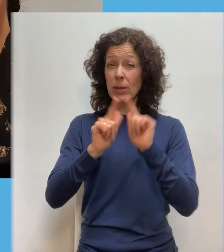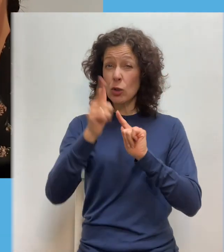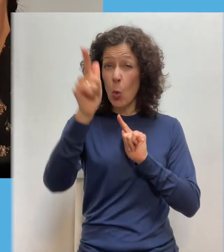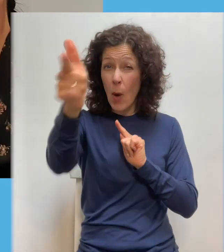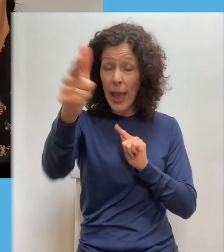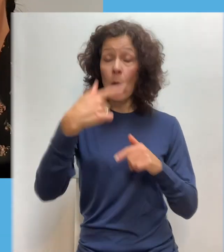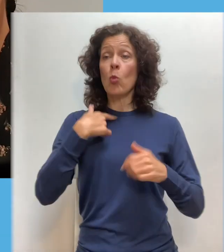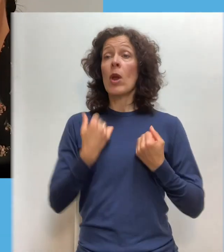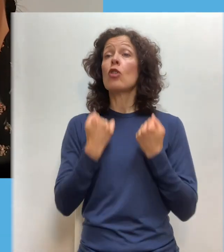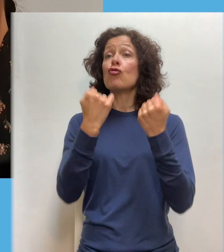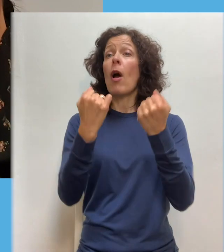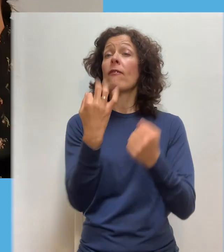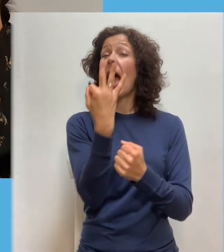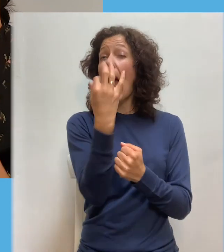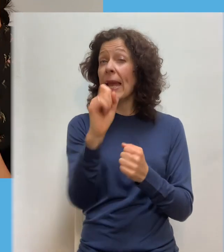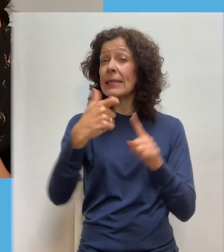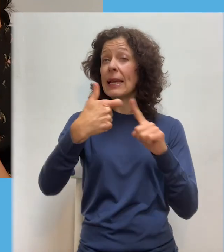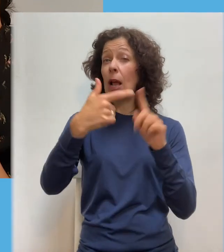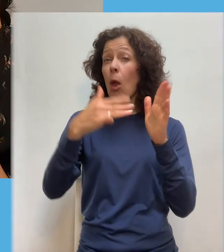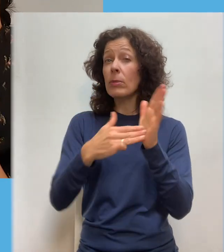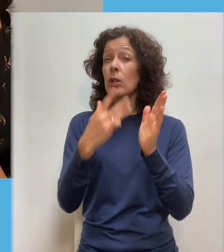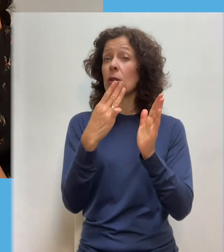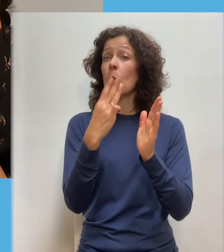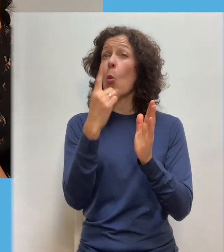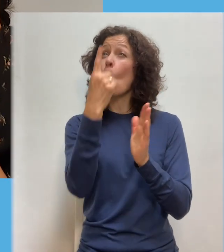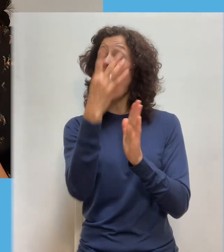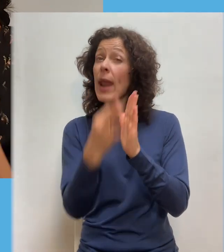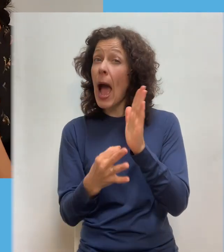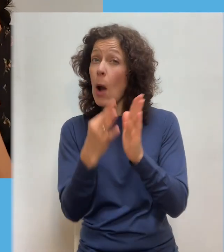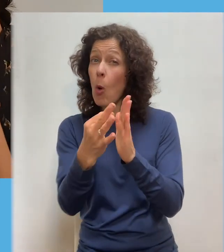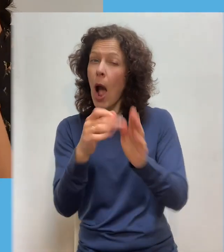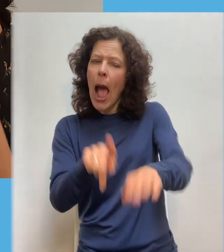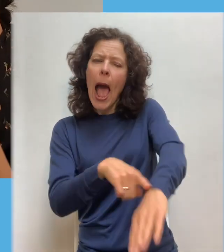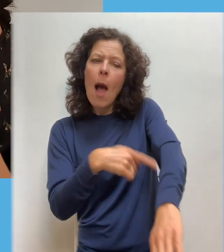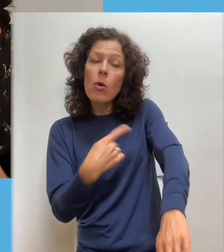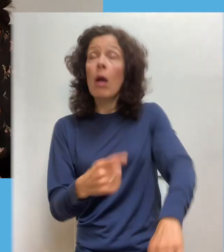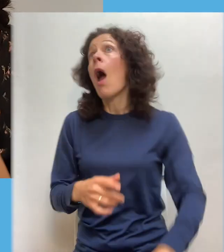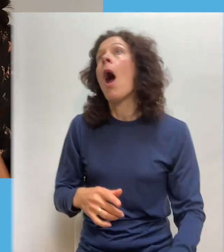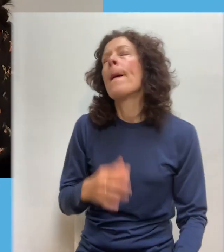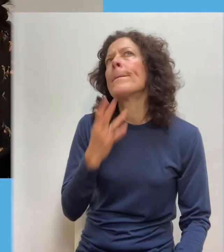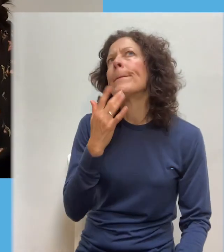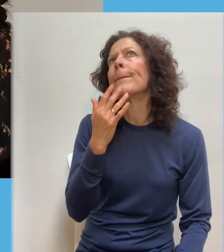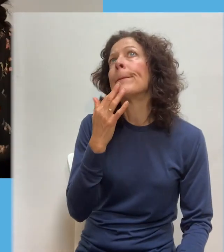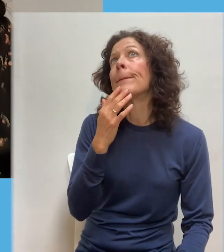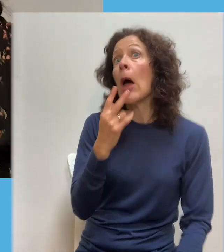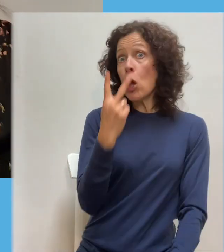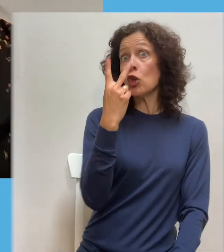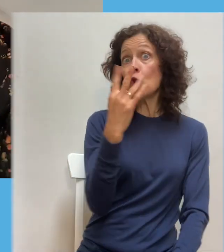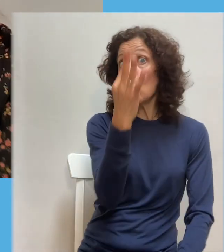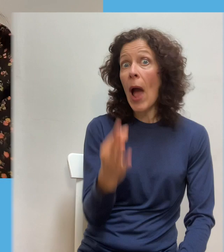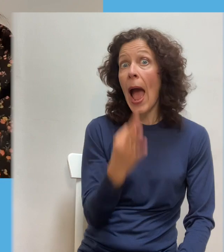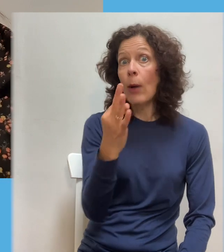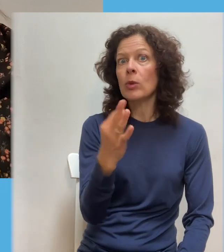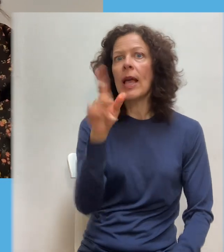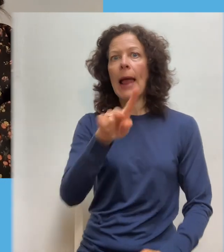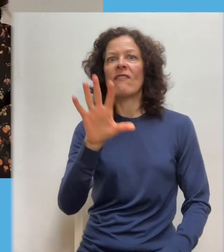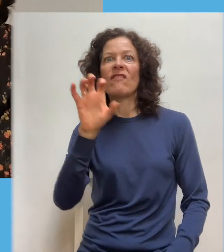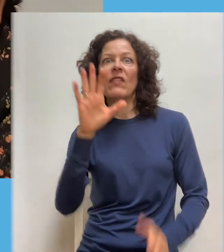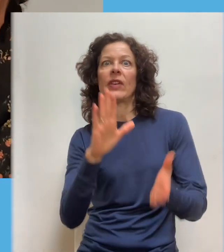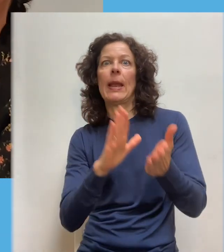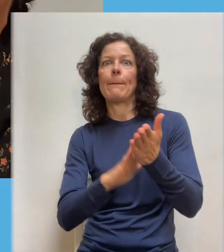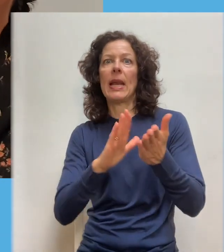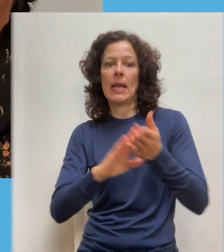80 kilometers per hour, it will take us at least 2 hours and 15 minutes, calculated